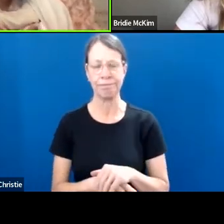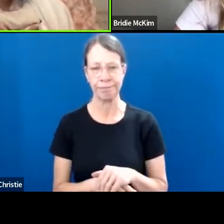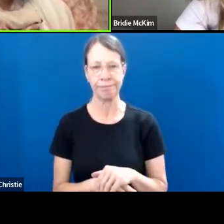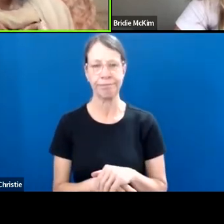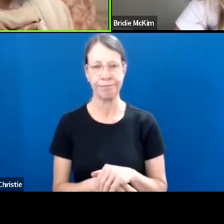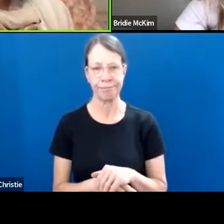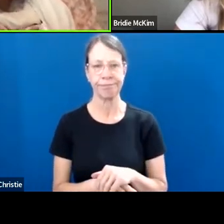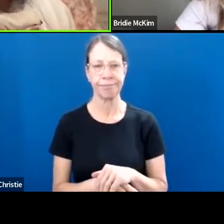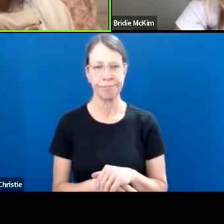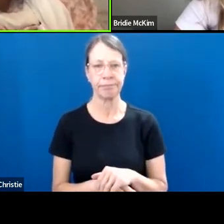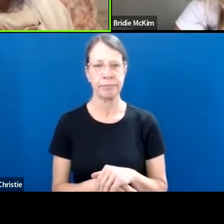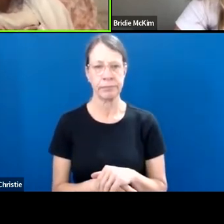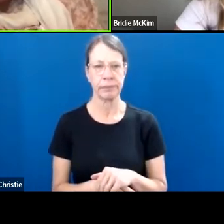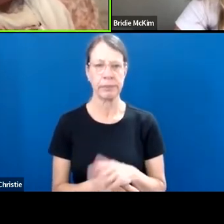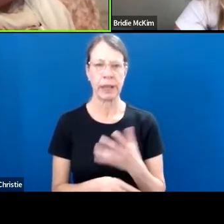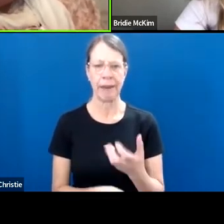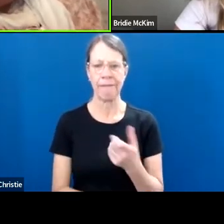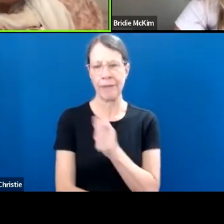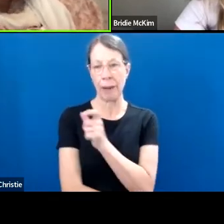confidence to